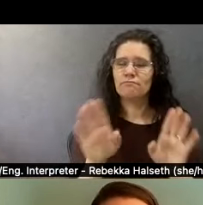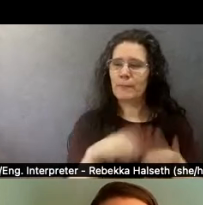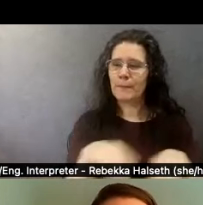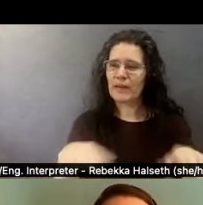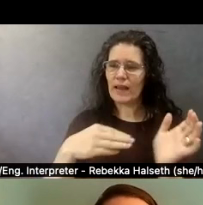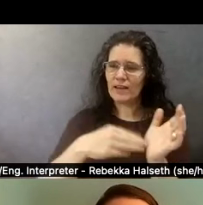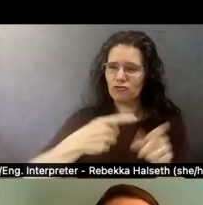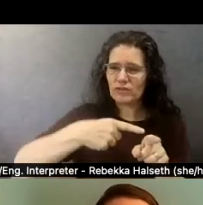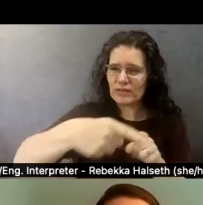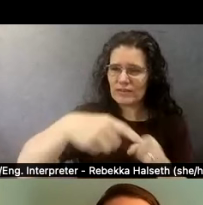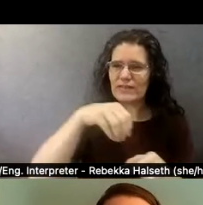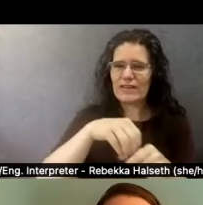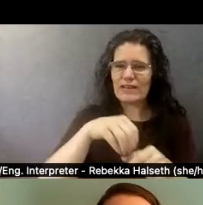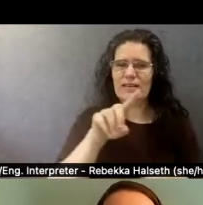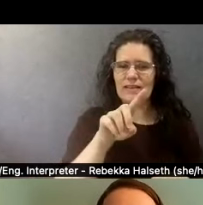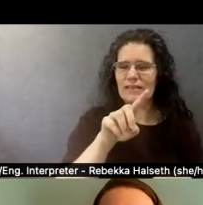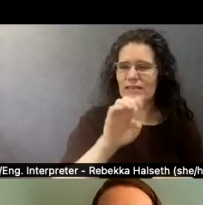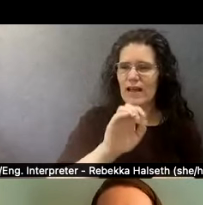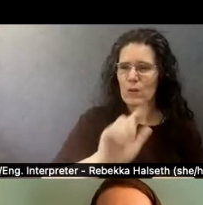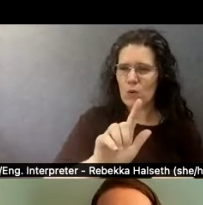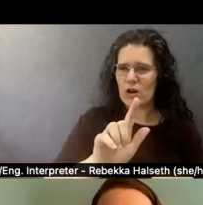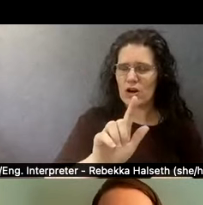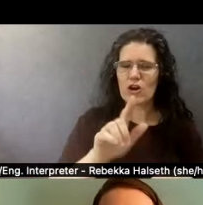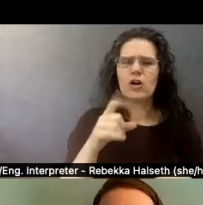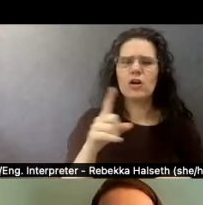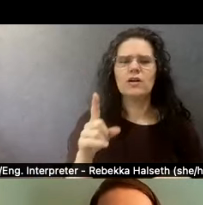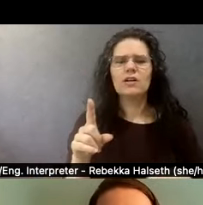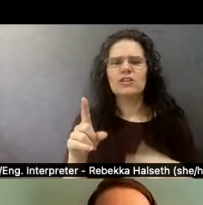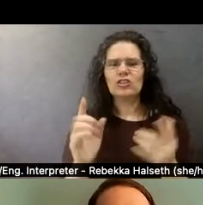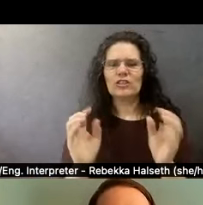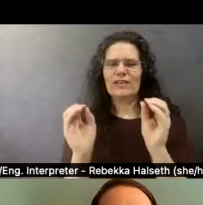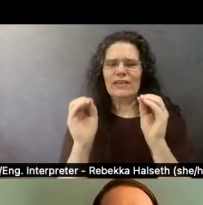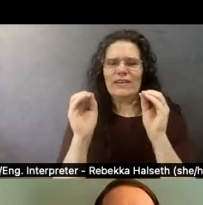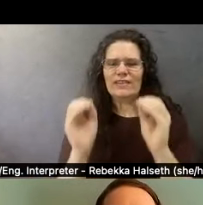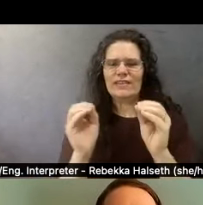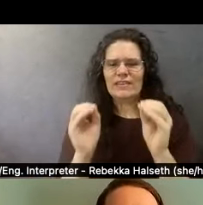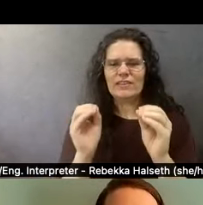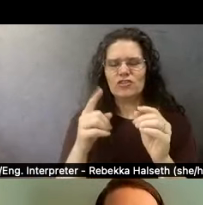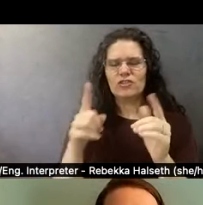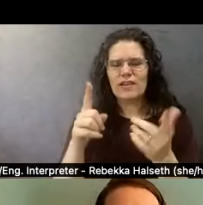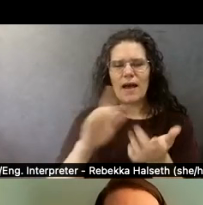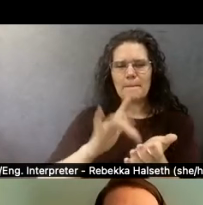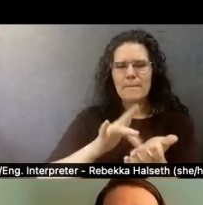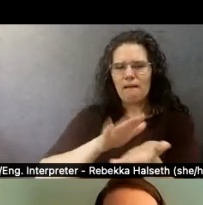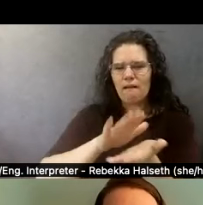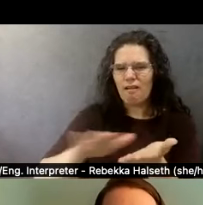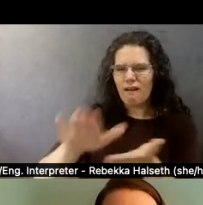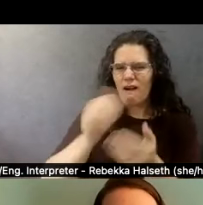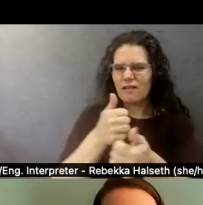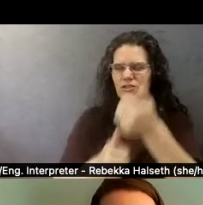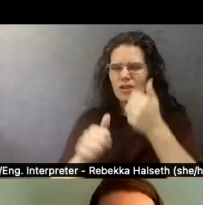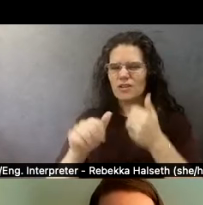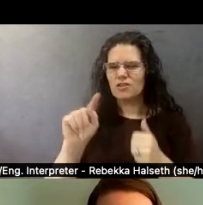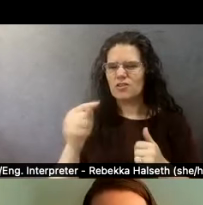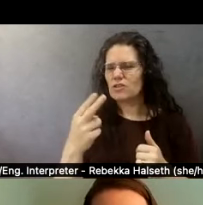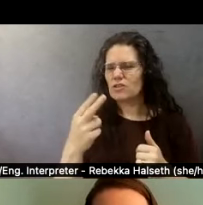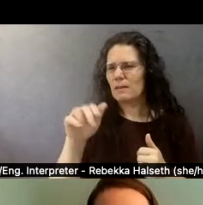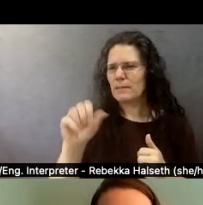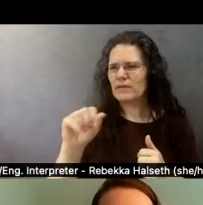Delaware, an assistant professor of pediatrics at Sidney Kimmel Medical College at the Thomas Jefferson